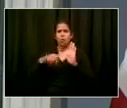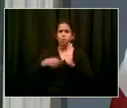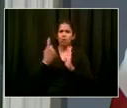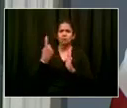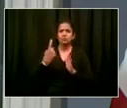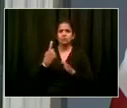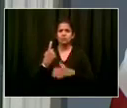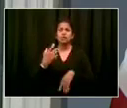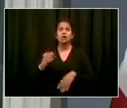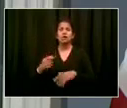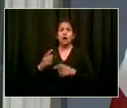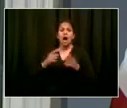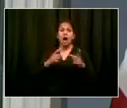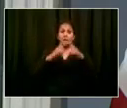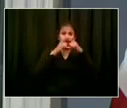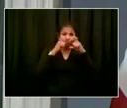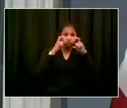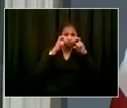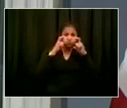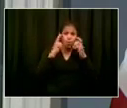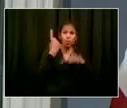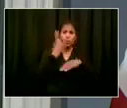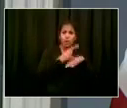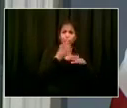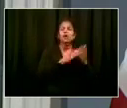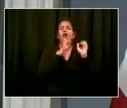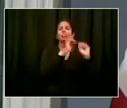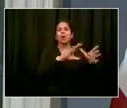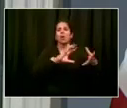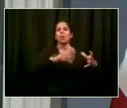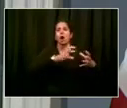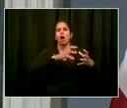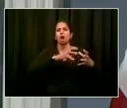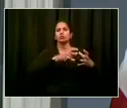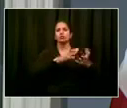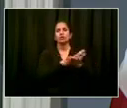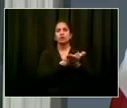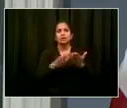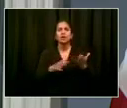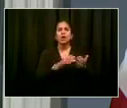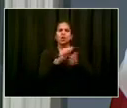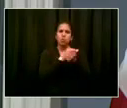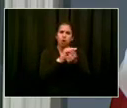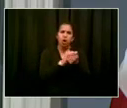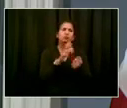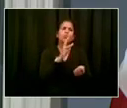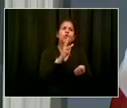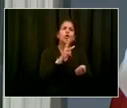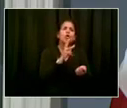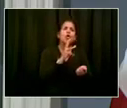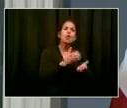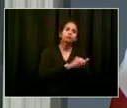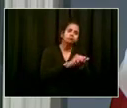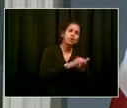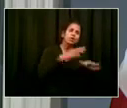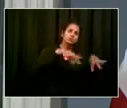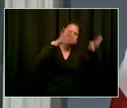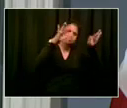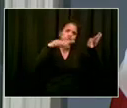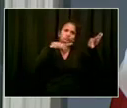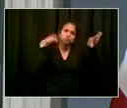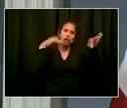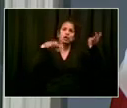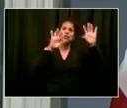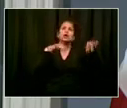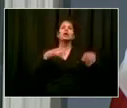dry it completely after doing so, and rotate your supply. Have more than one so that you can alternate them.